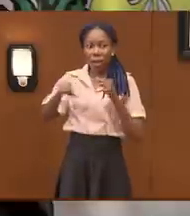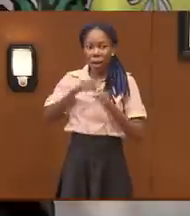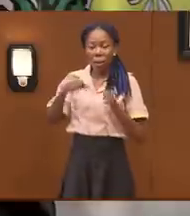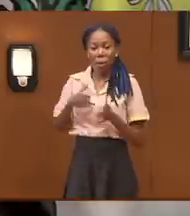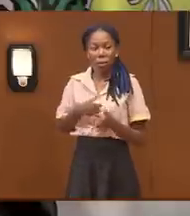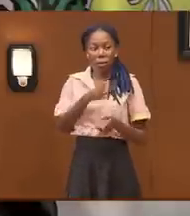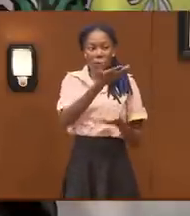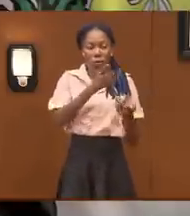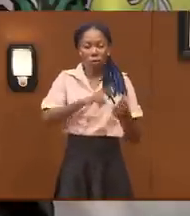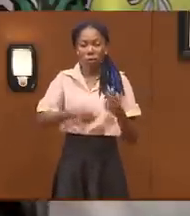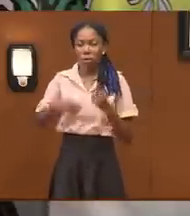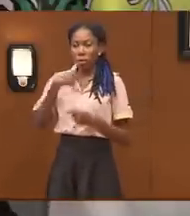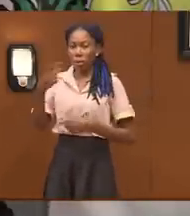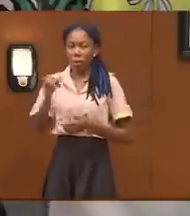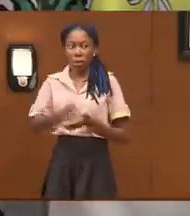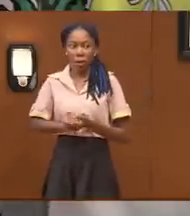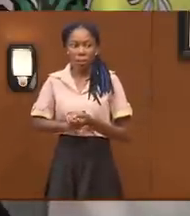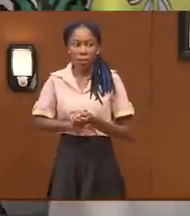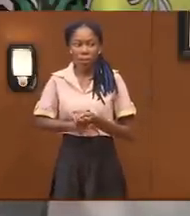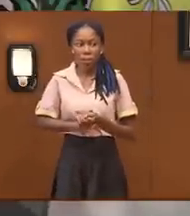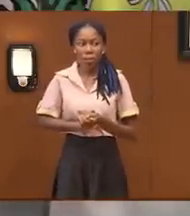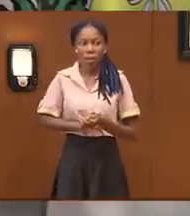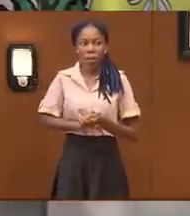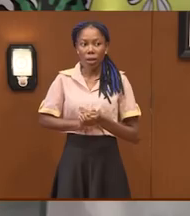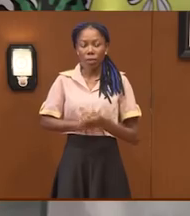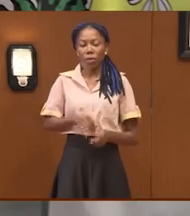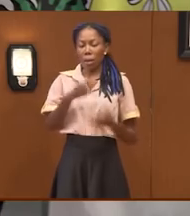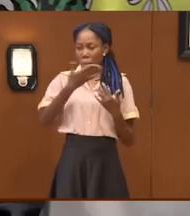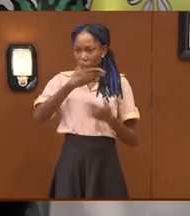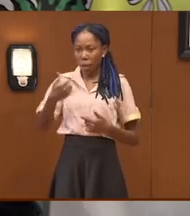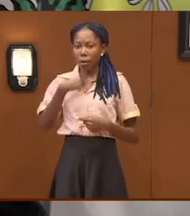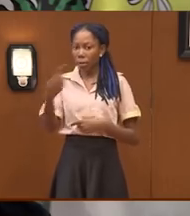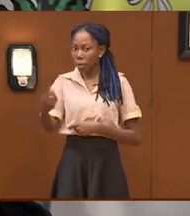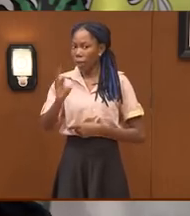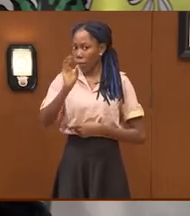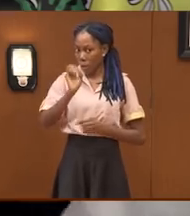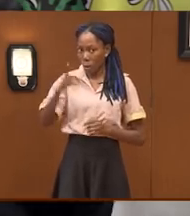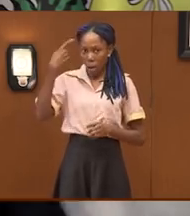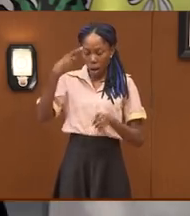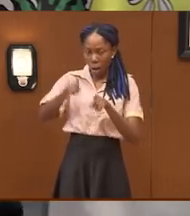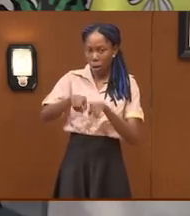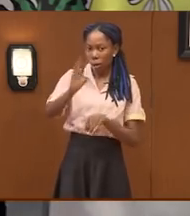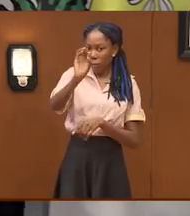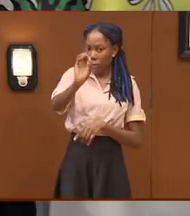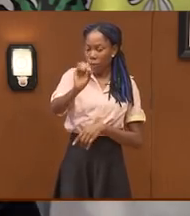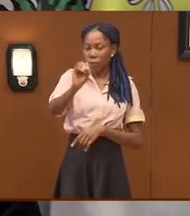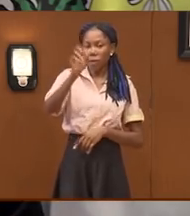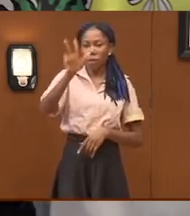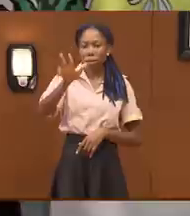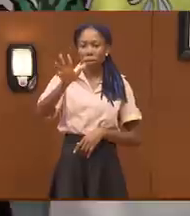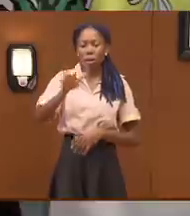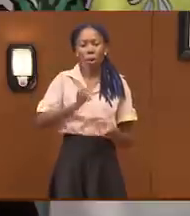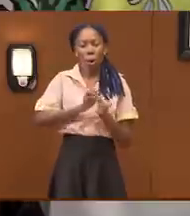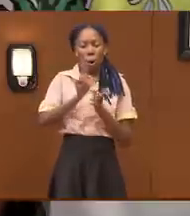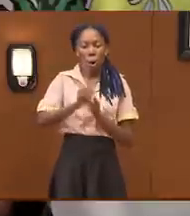right now that, and I assume that it's even 56,000 naira. Even with that 56,000 naira that